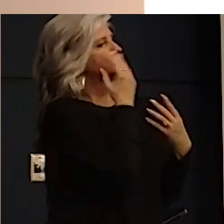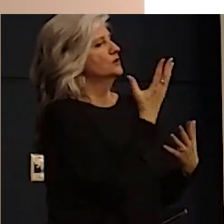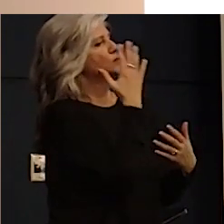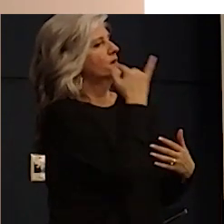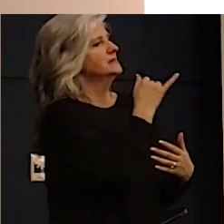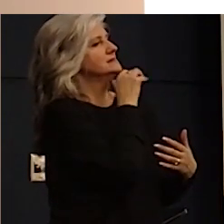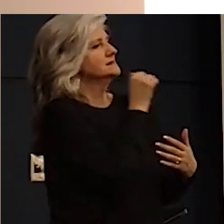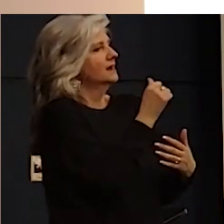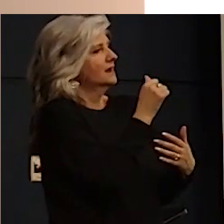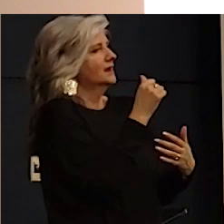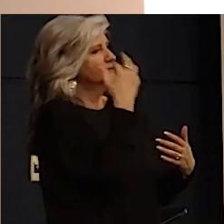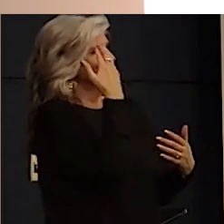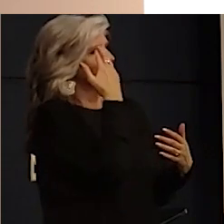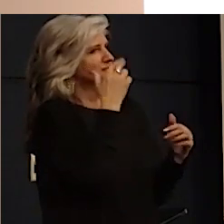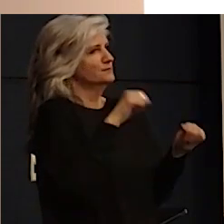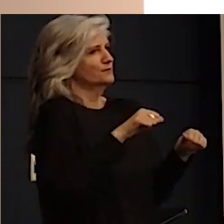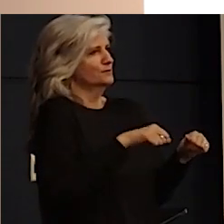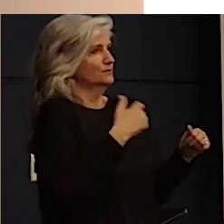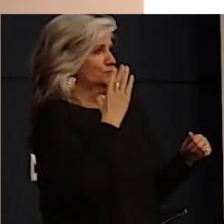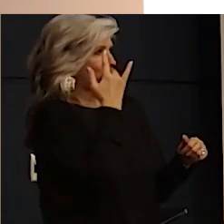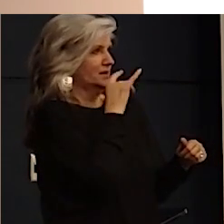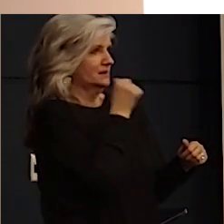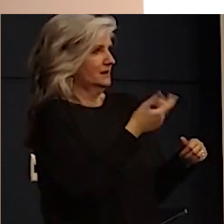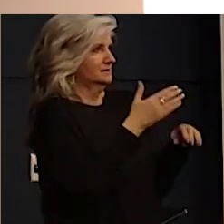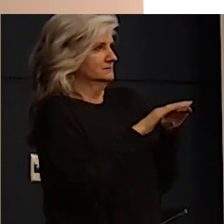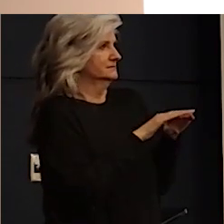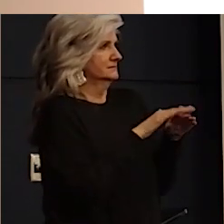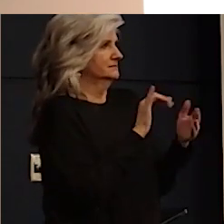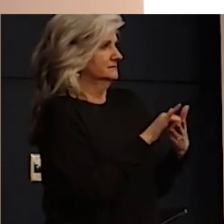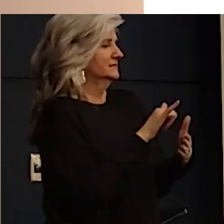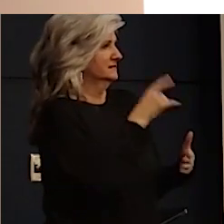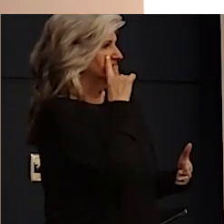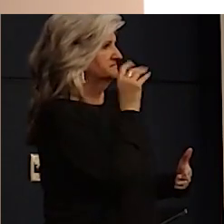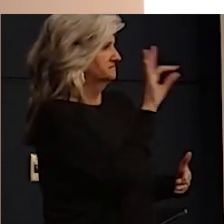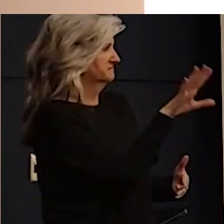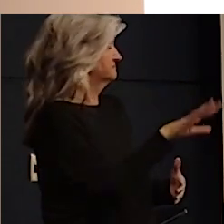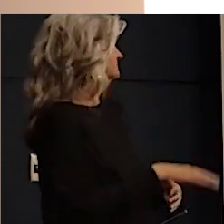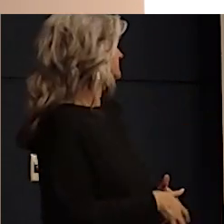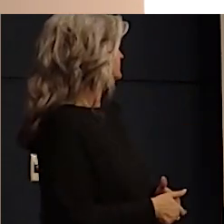and why we should not approve this rate increase. So just some food for thought.